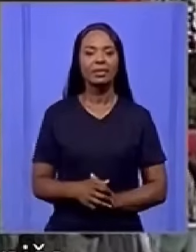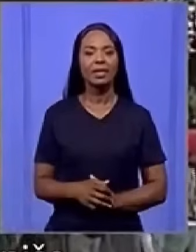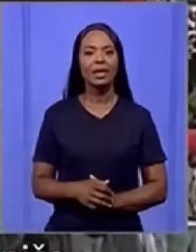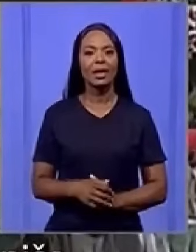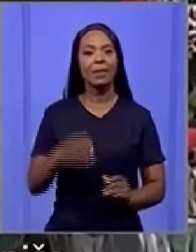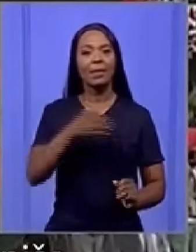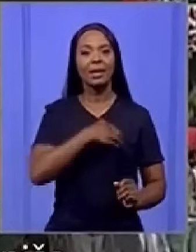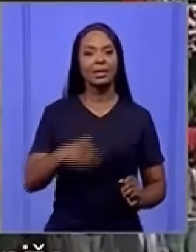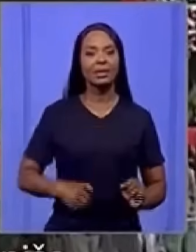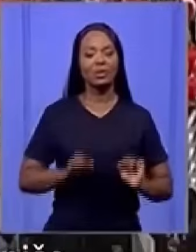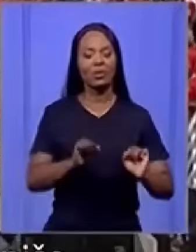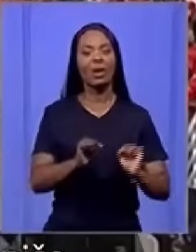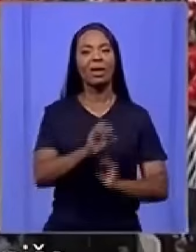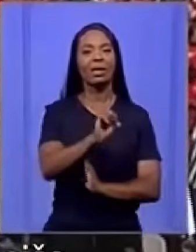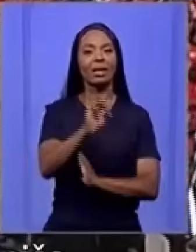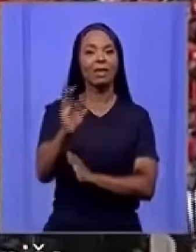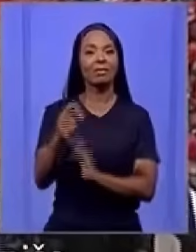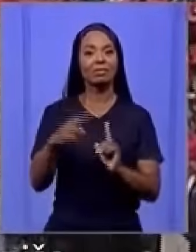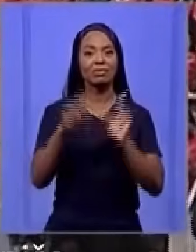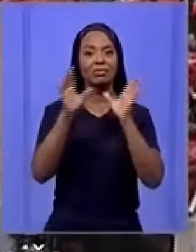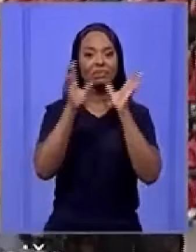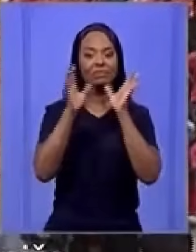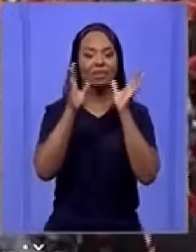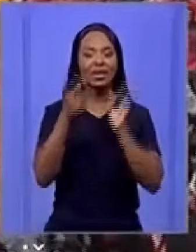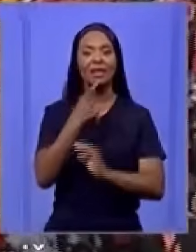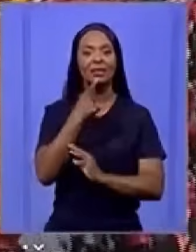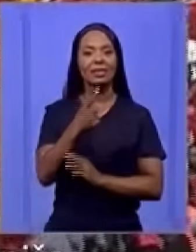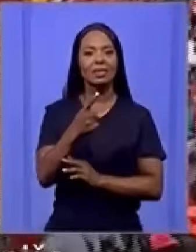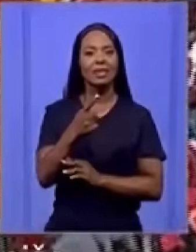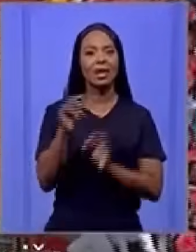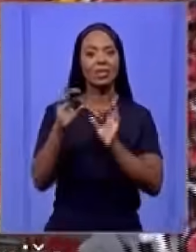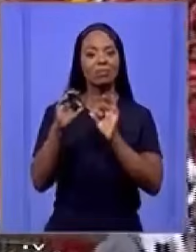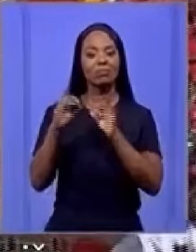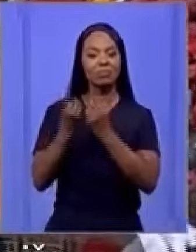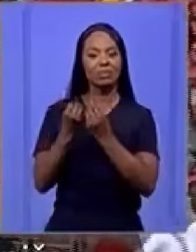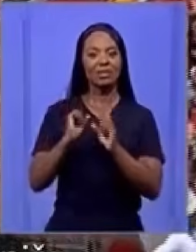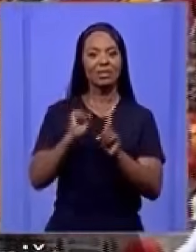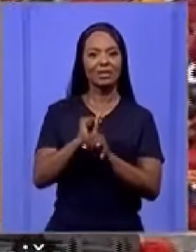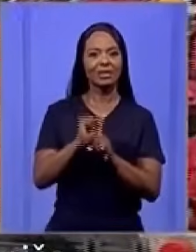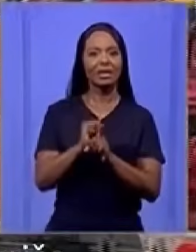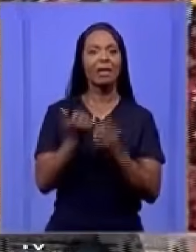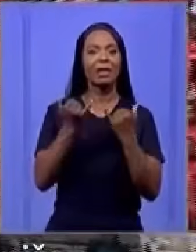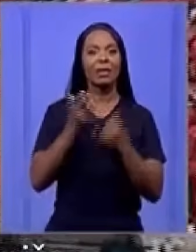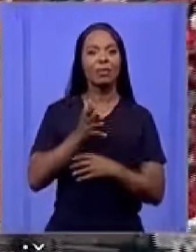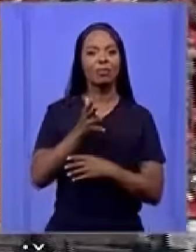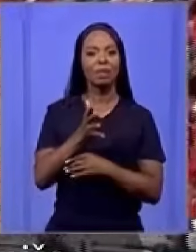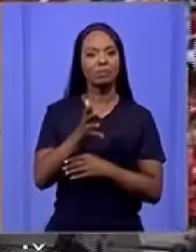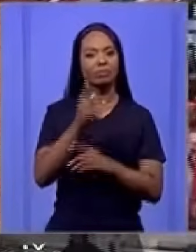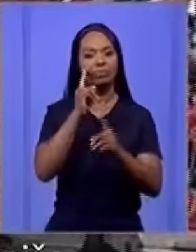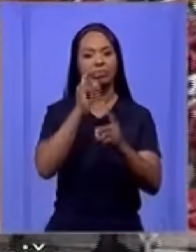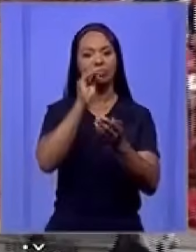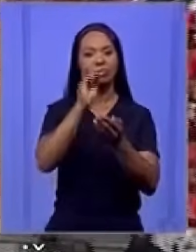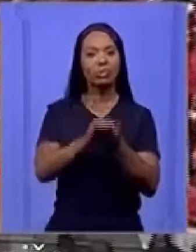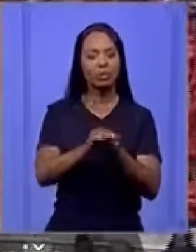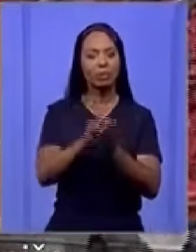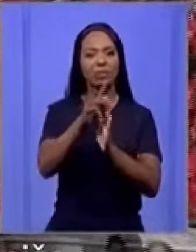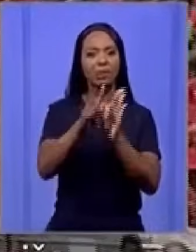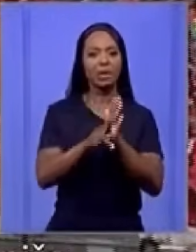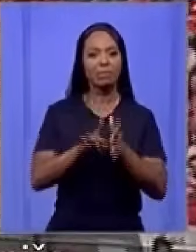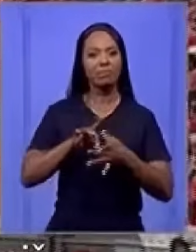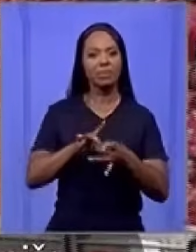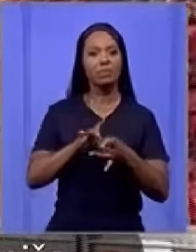Mopresidente wa EFF Julius Malema o re mokgatlo o ikanne go phethagatša diteng tša sengwalwa sa ditshepišo tša dikgetho